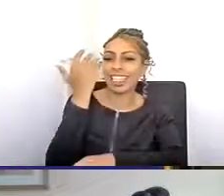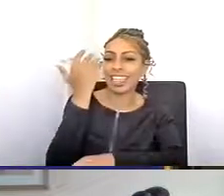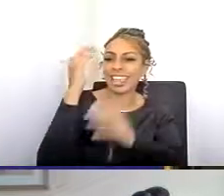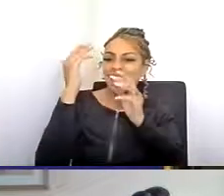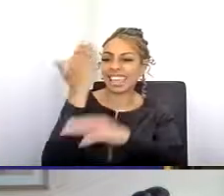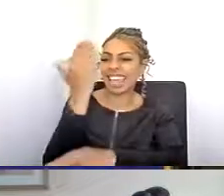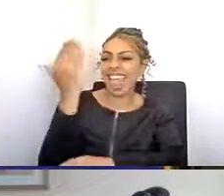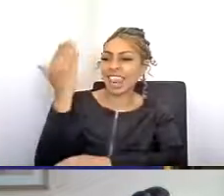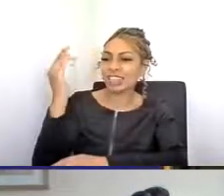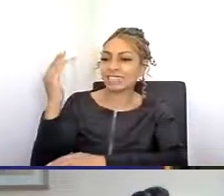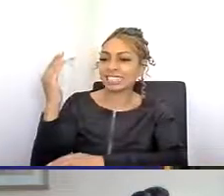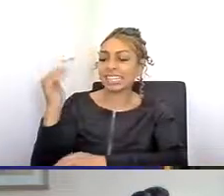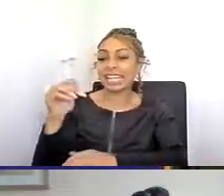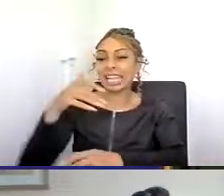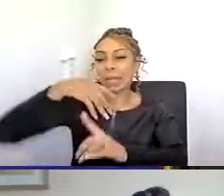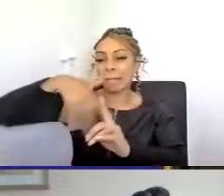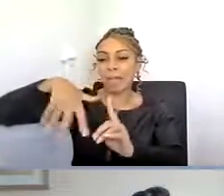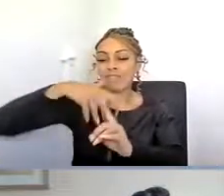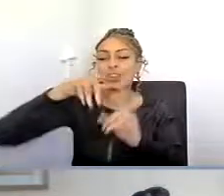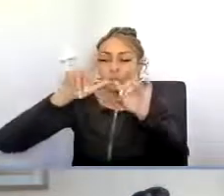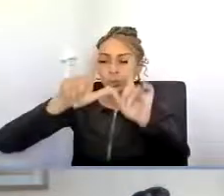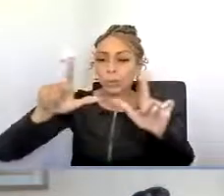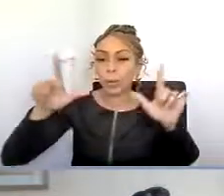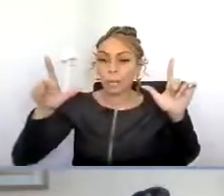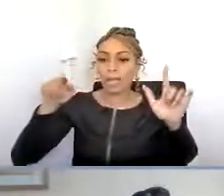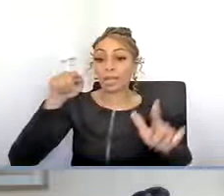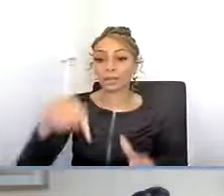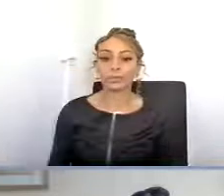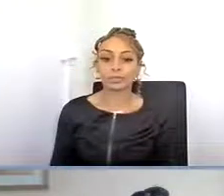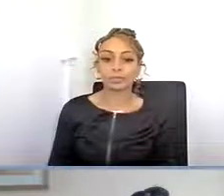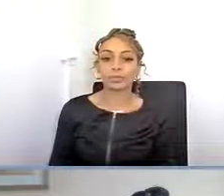to move on to the next slide to sort of zoom out on this image,